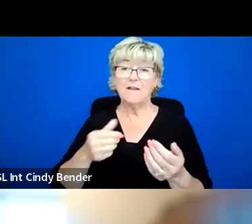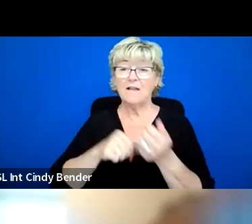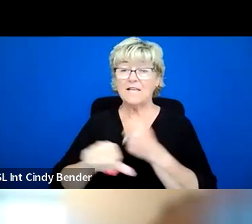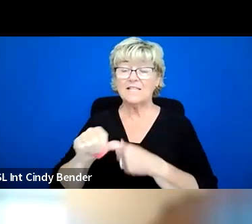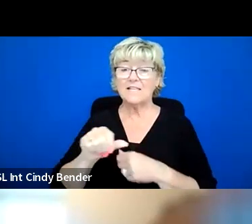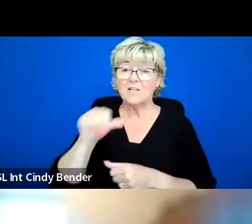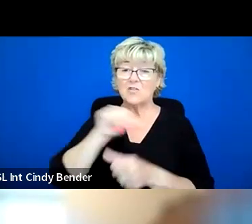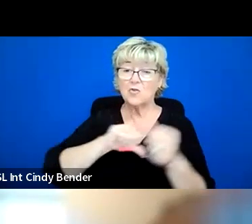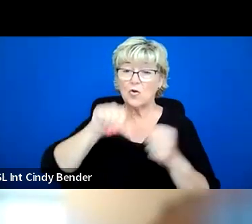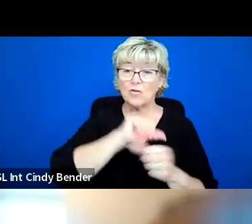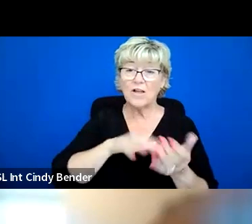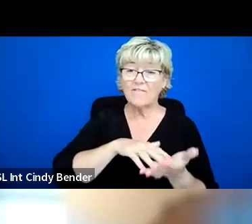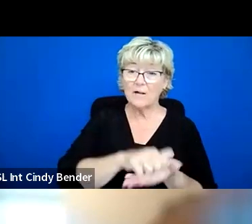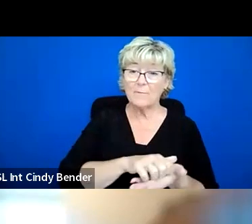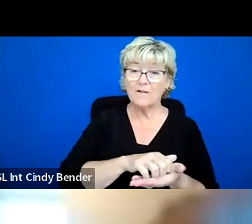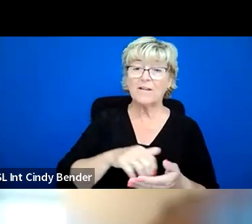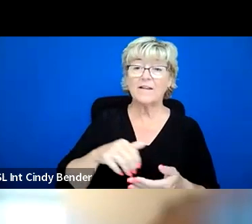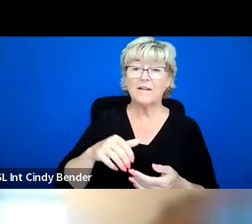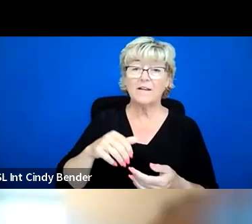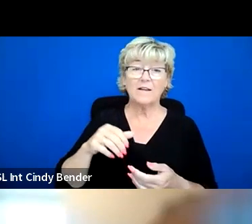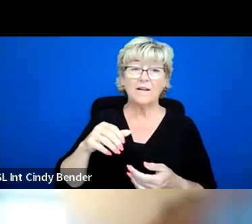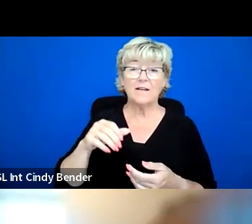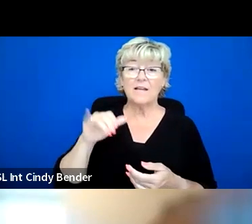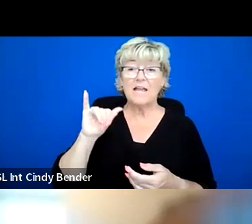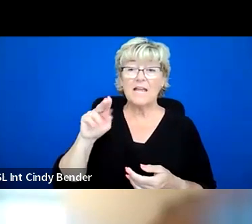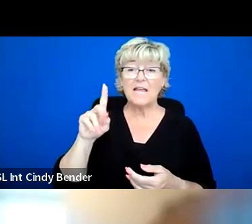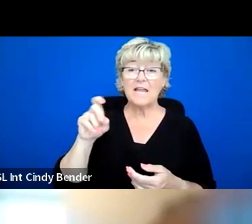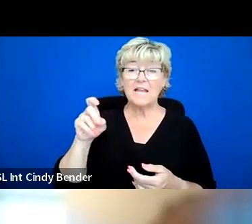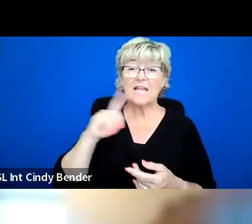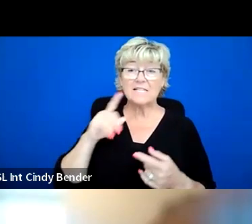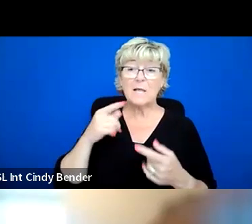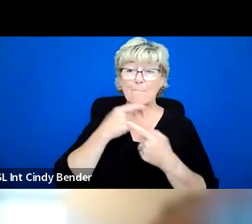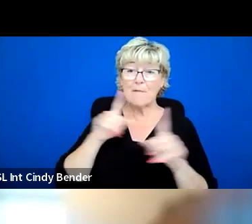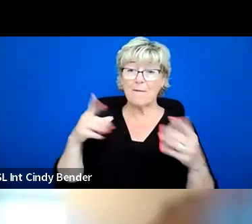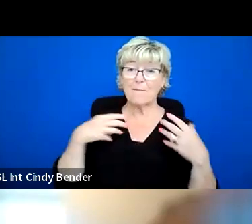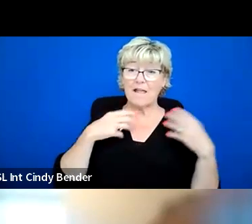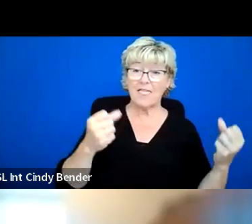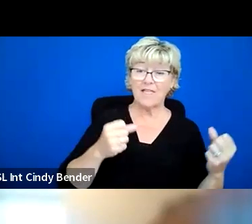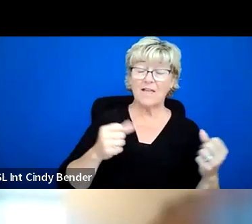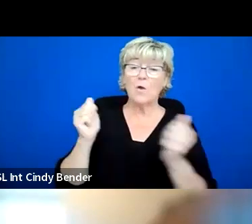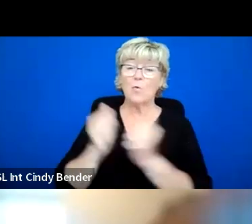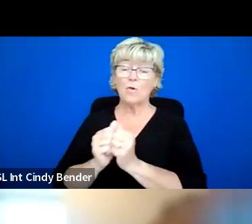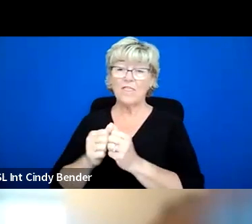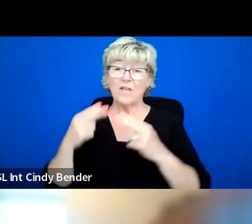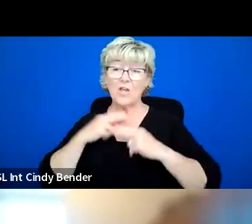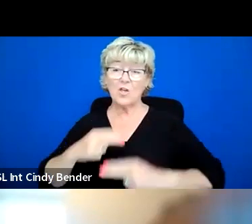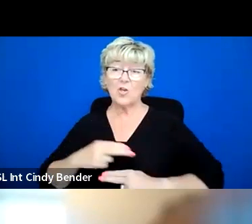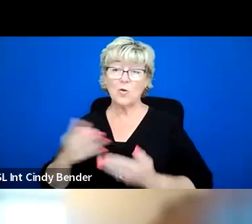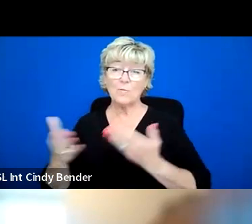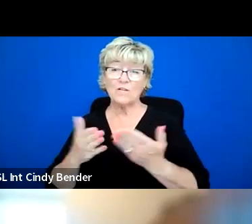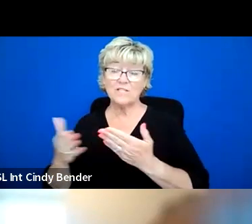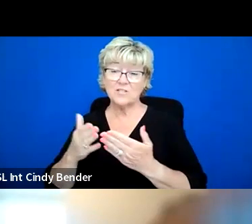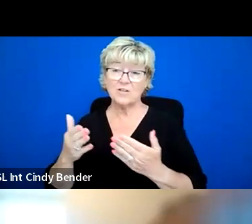vulnerability index. However, social vulnerability index is a public health and a human service language. It is not